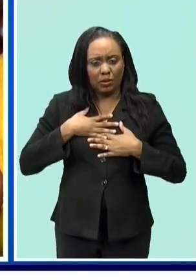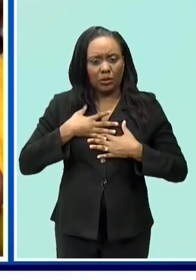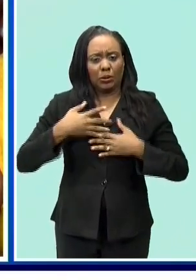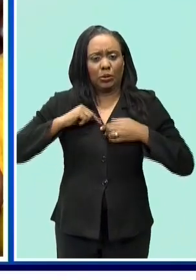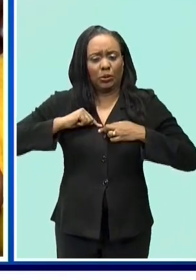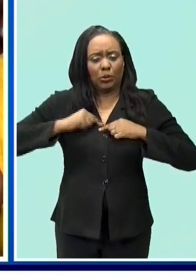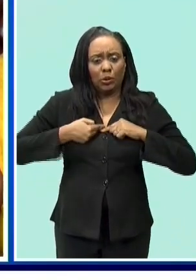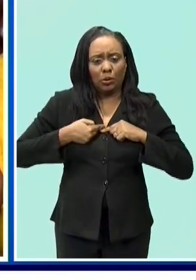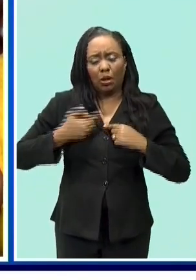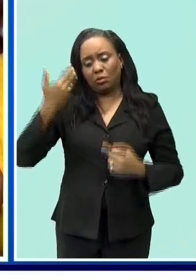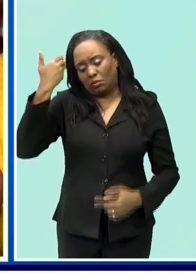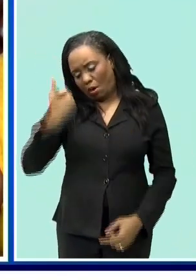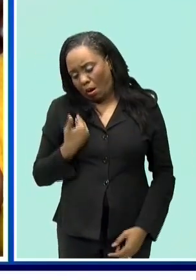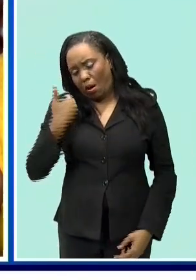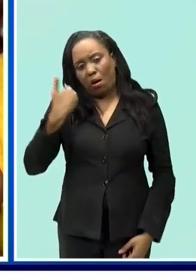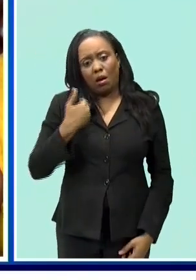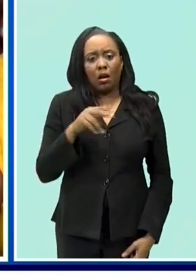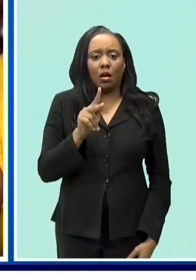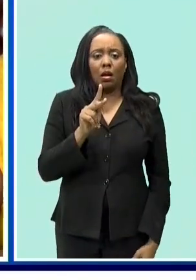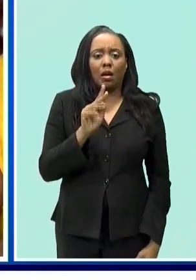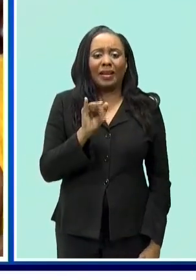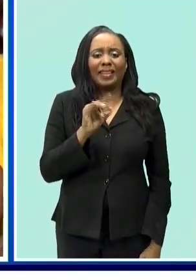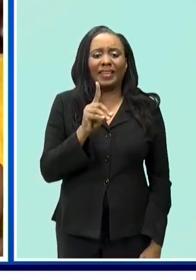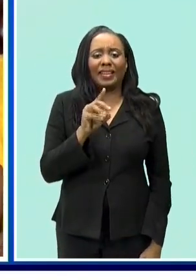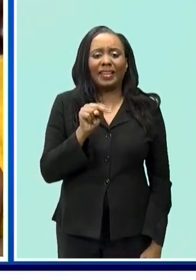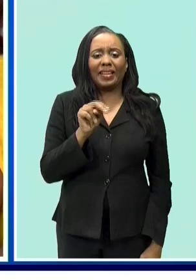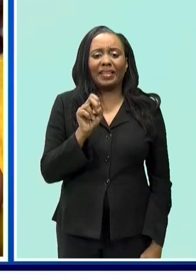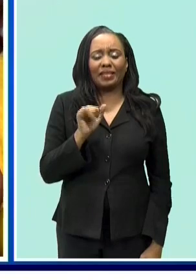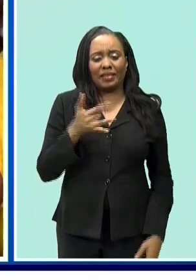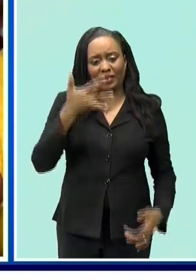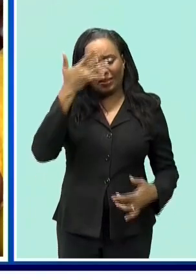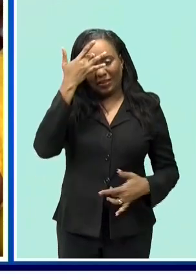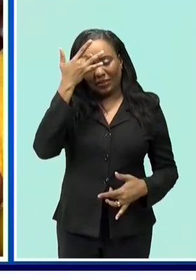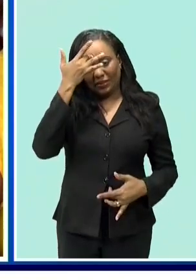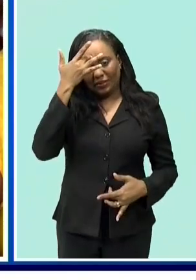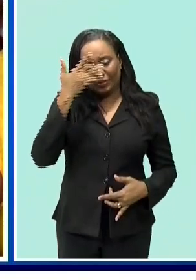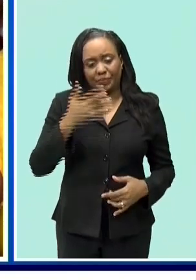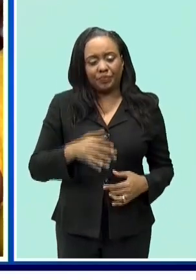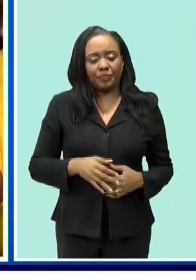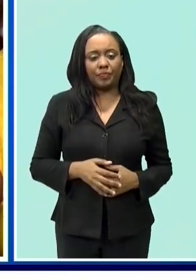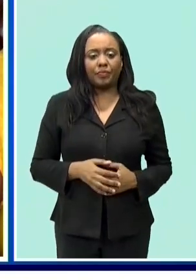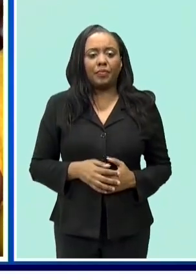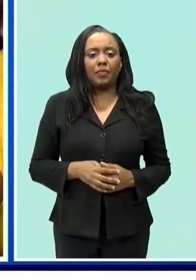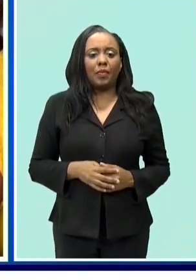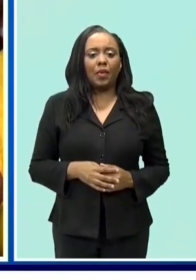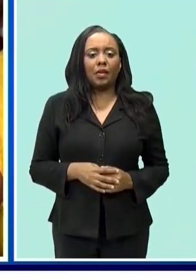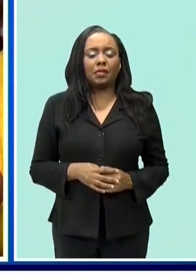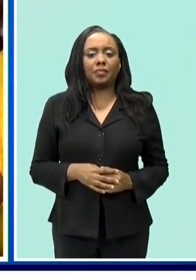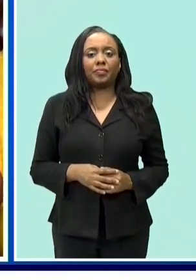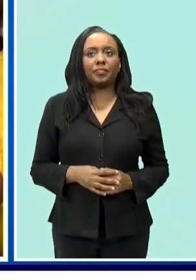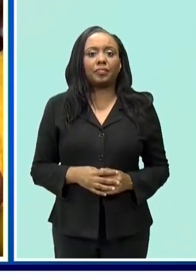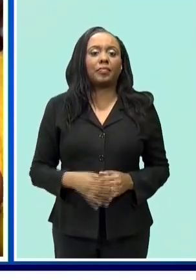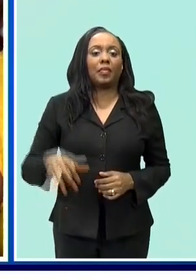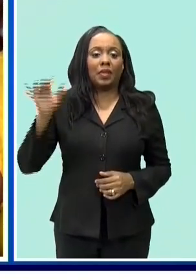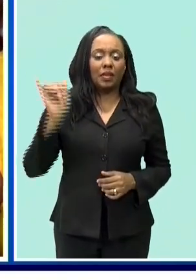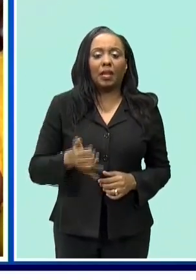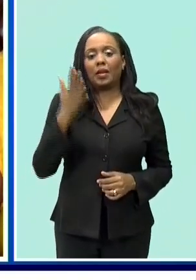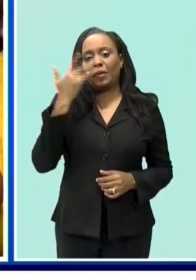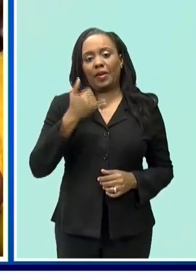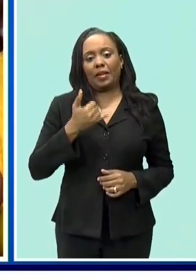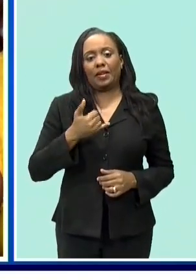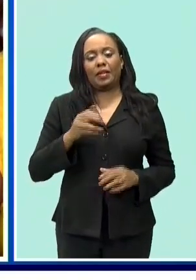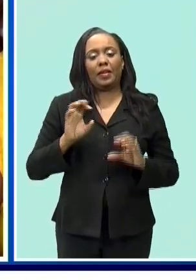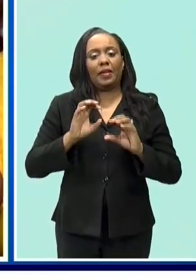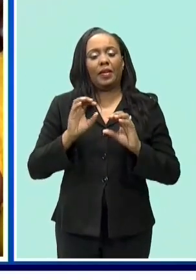stroke, and kidney disease. Those sobering facts have been the driving force behind Hope